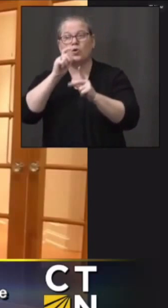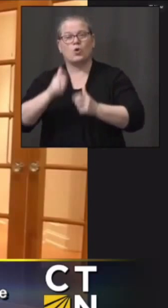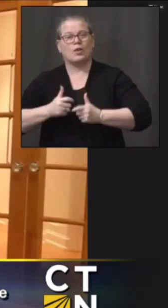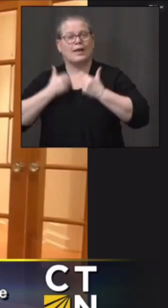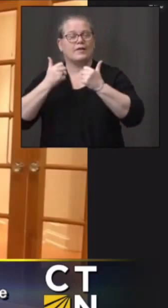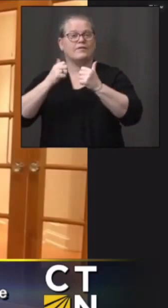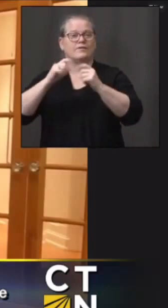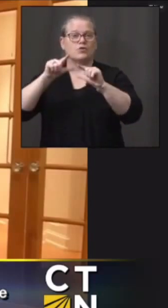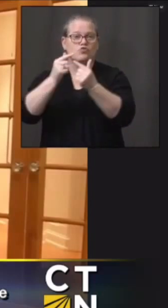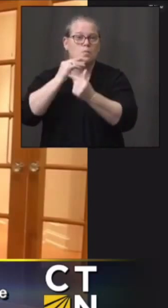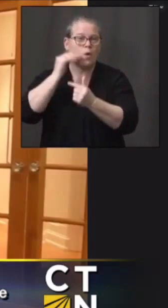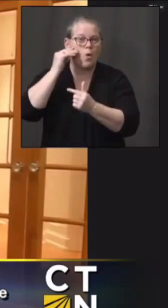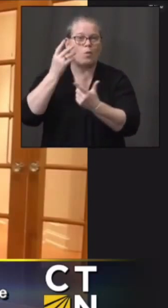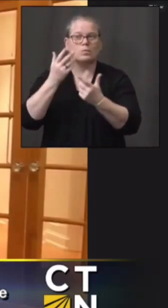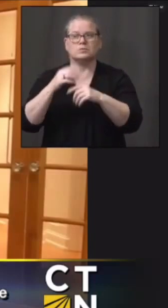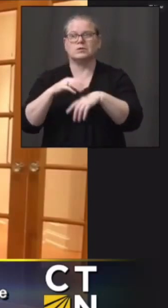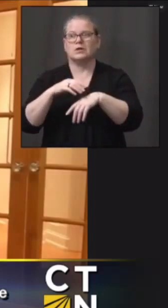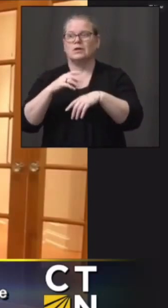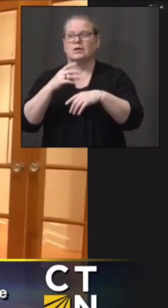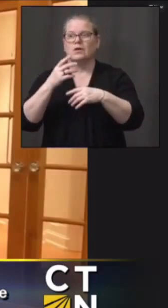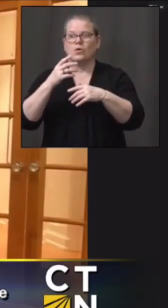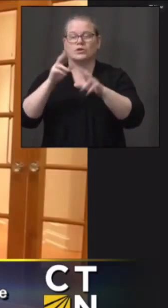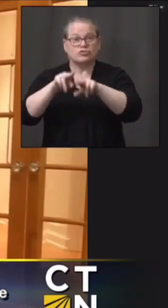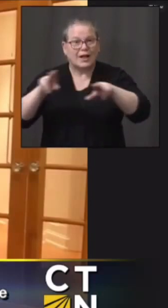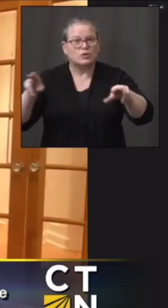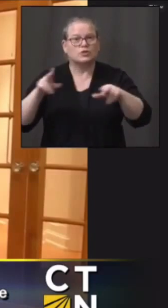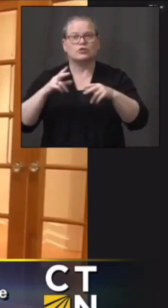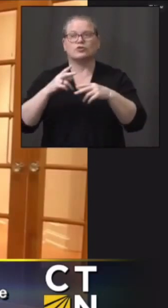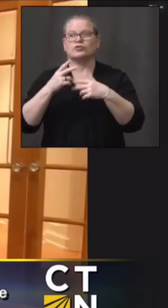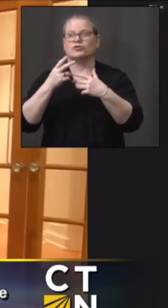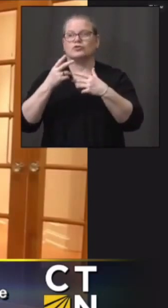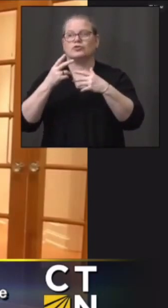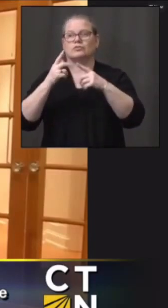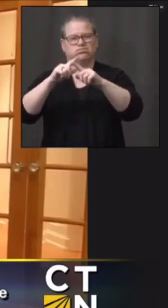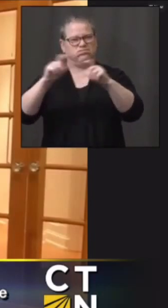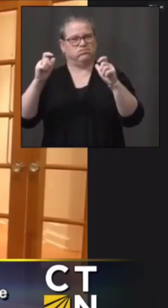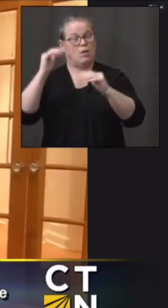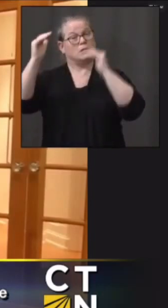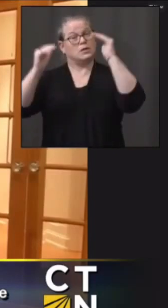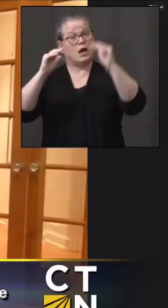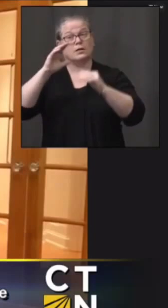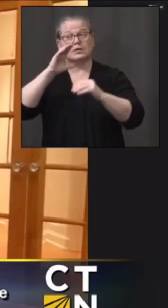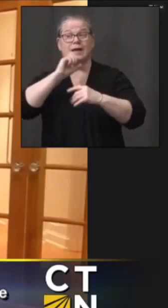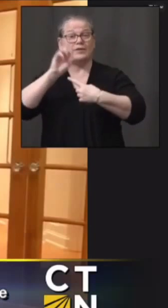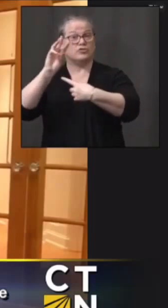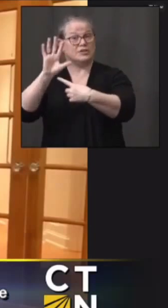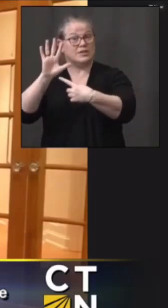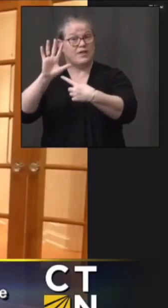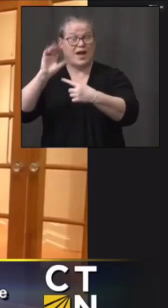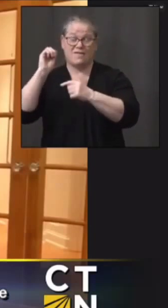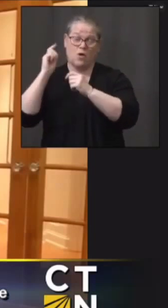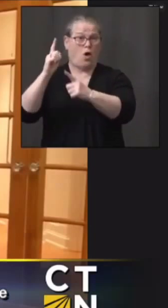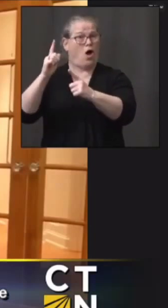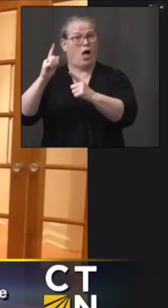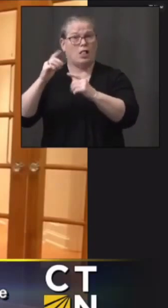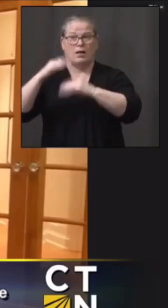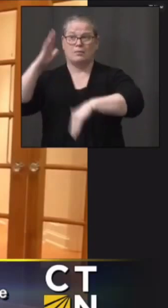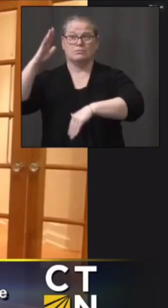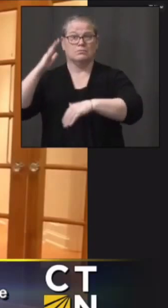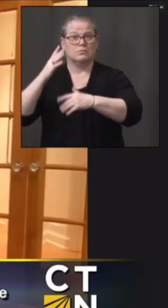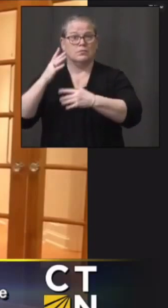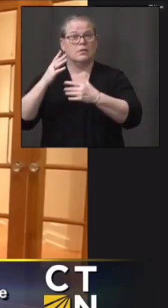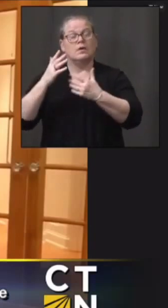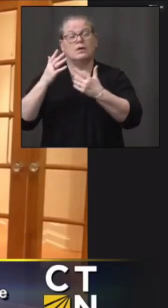group homes or homeless shelters, and then all adults over 65 who are obviously at high risk, and then anyone